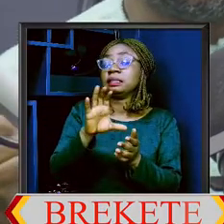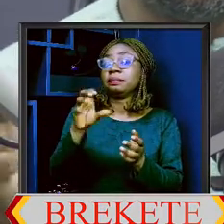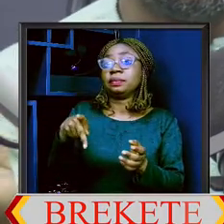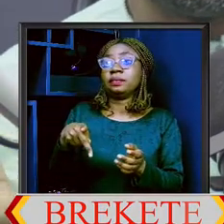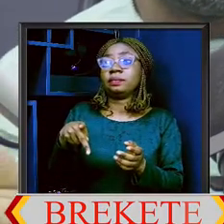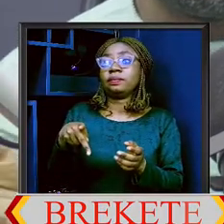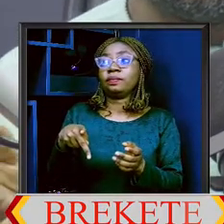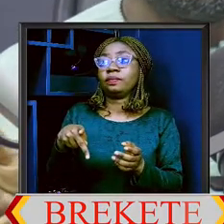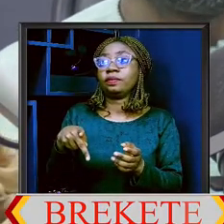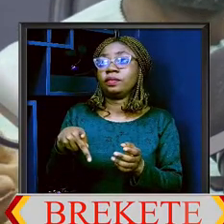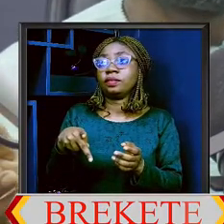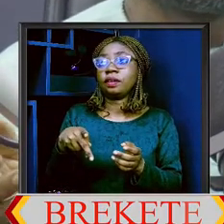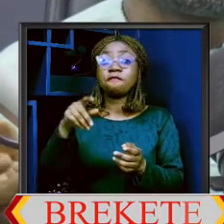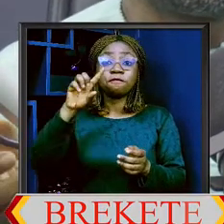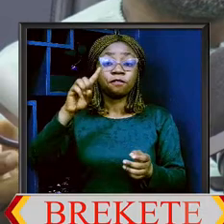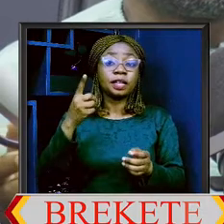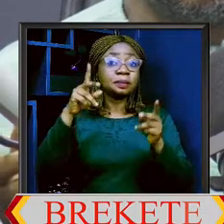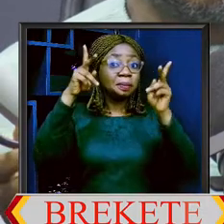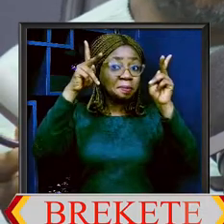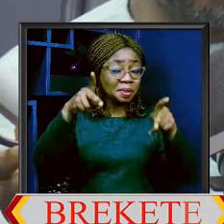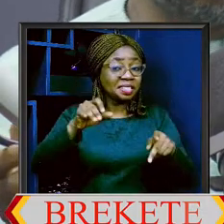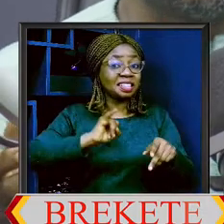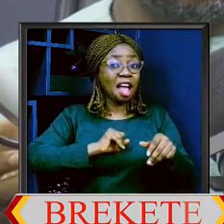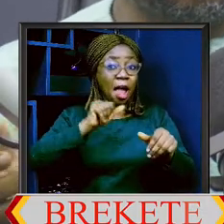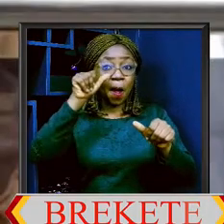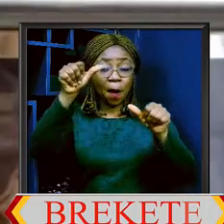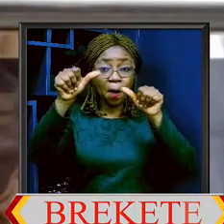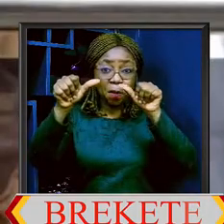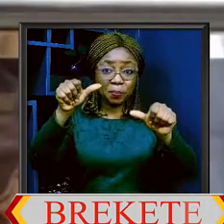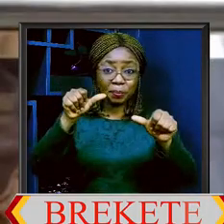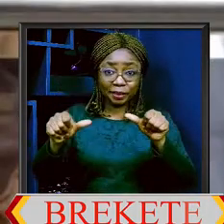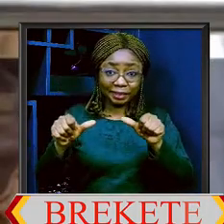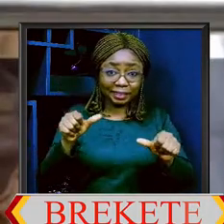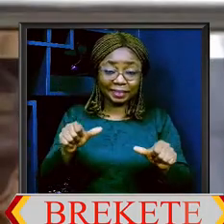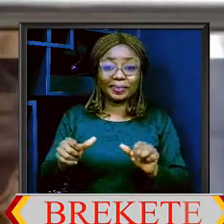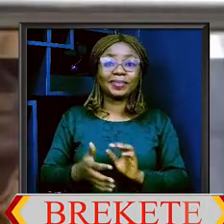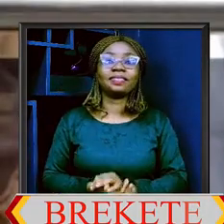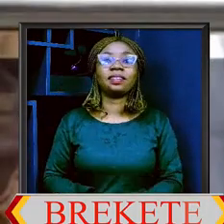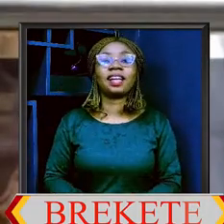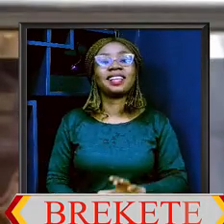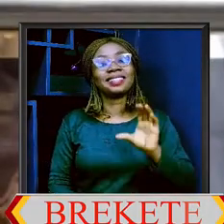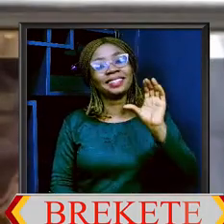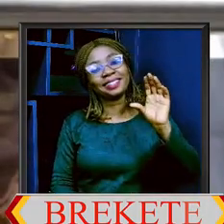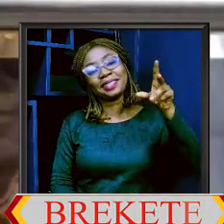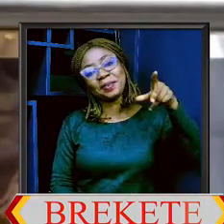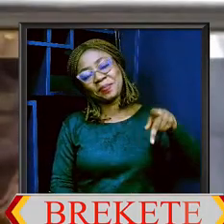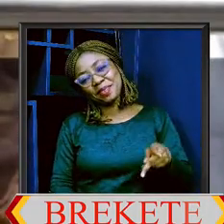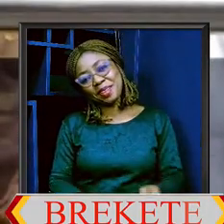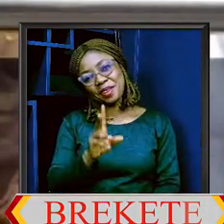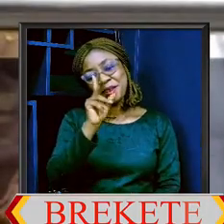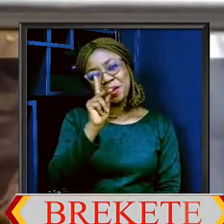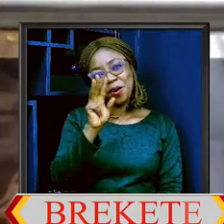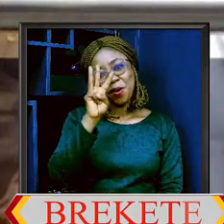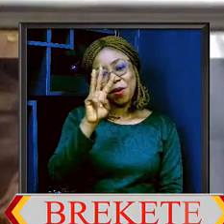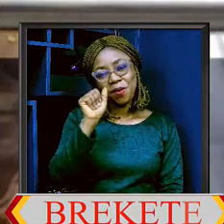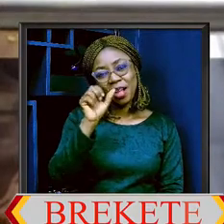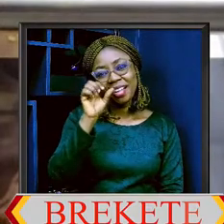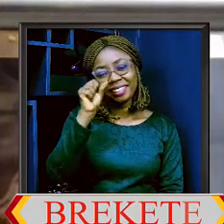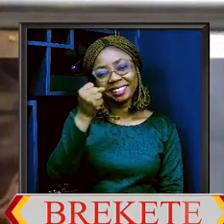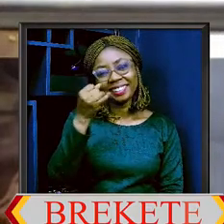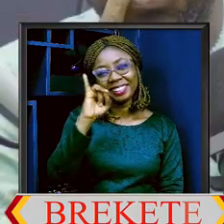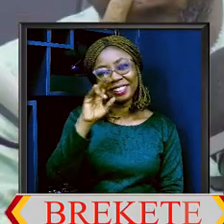yeah it was the first person I even petitioned to where he sat over yes sir